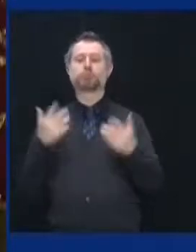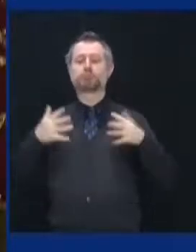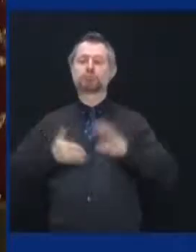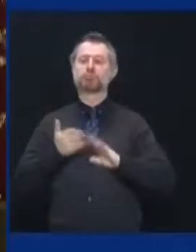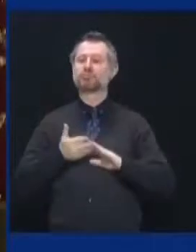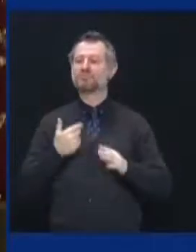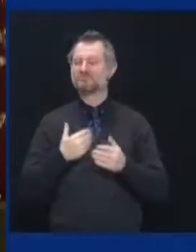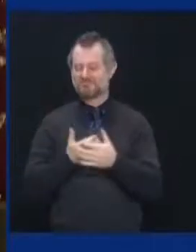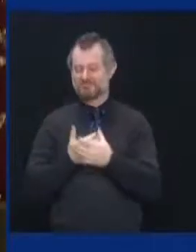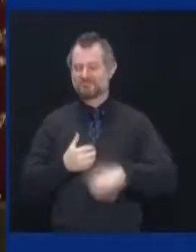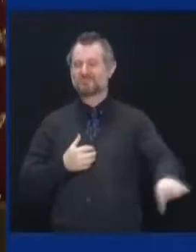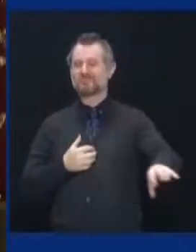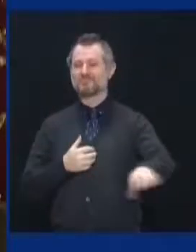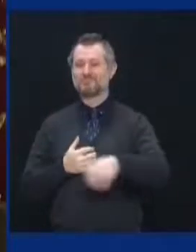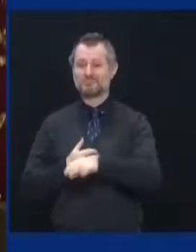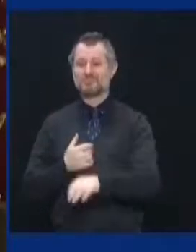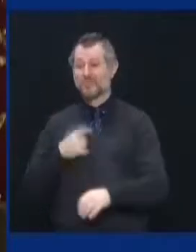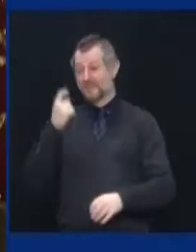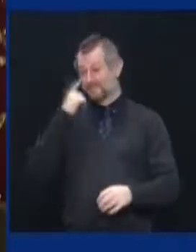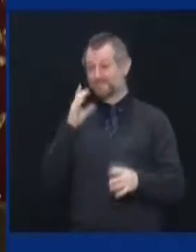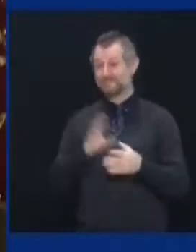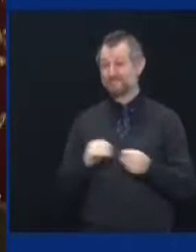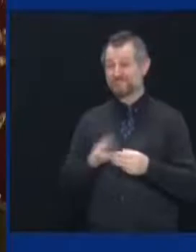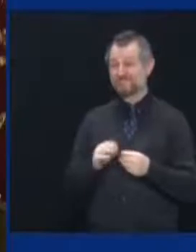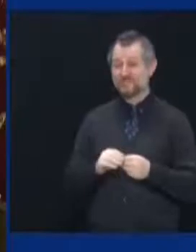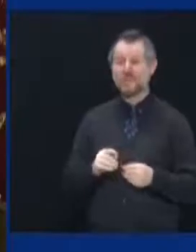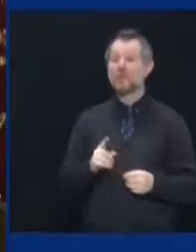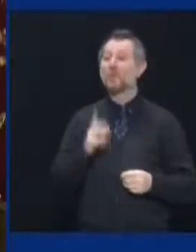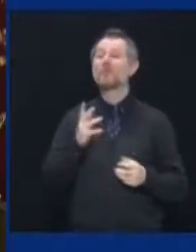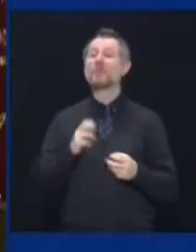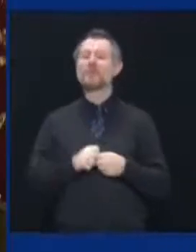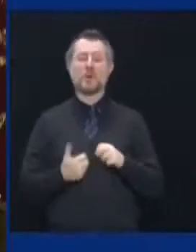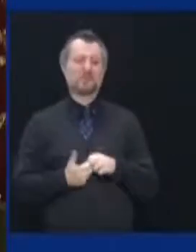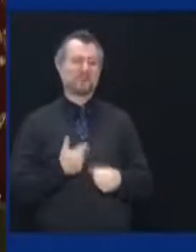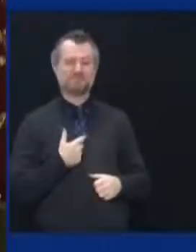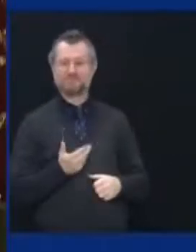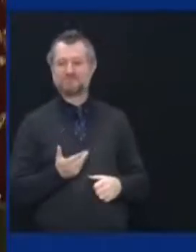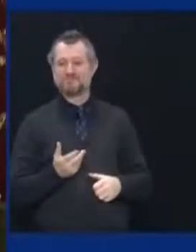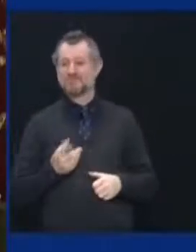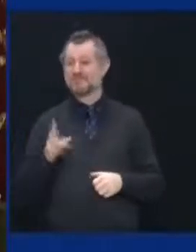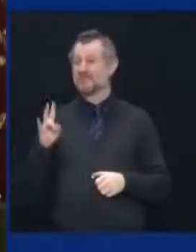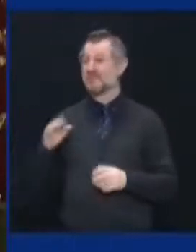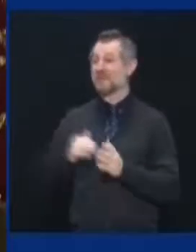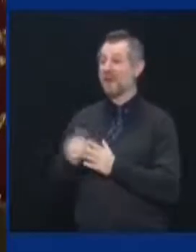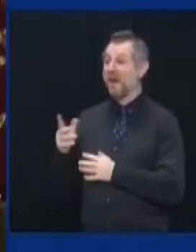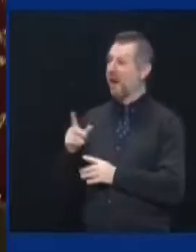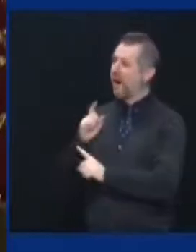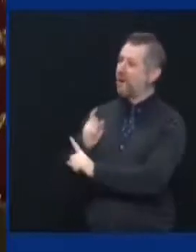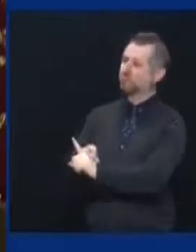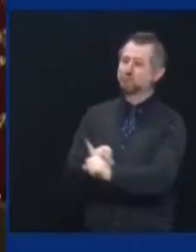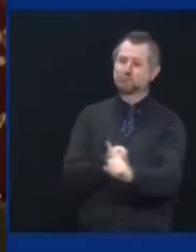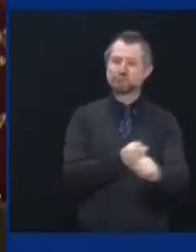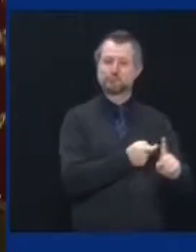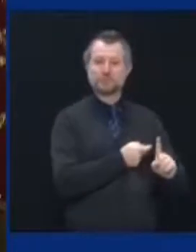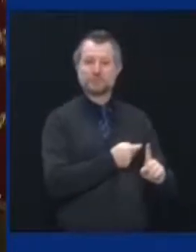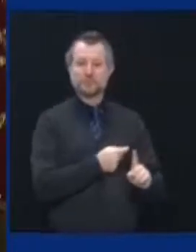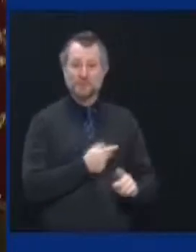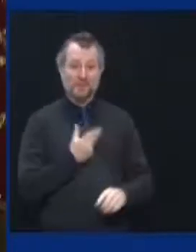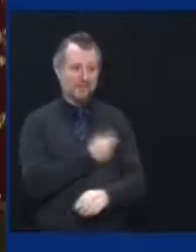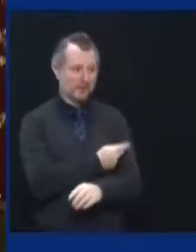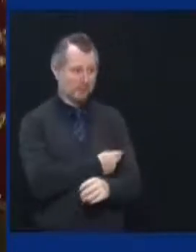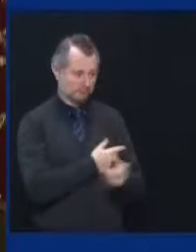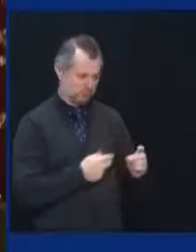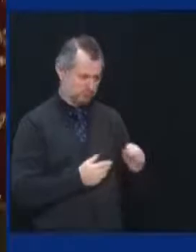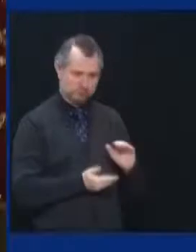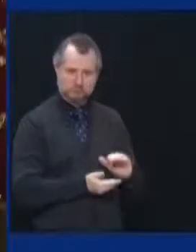as the governor articulated, is that you have 7 million people trying to get 200,000 appointments. And at this point,